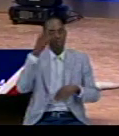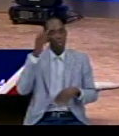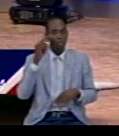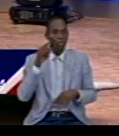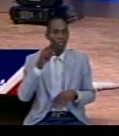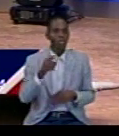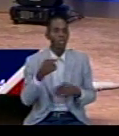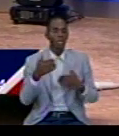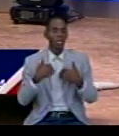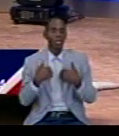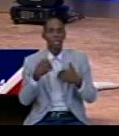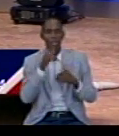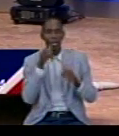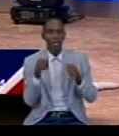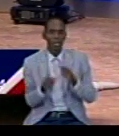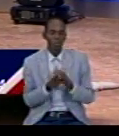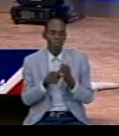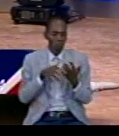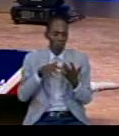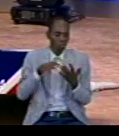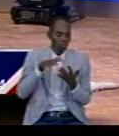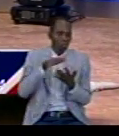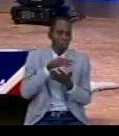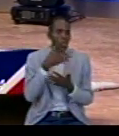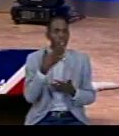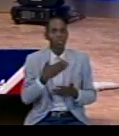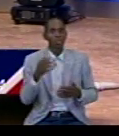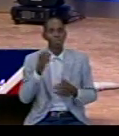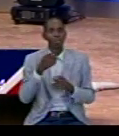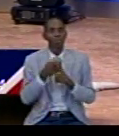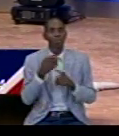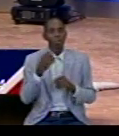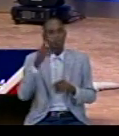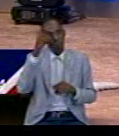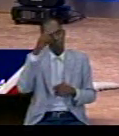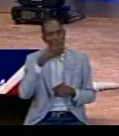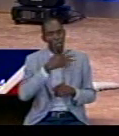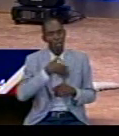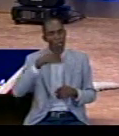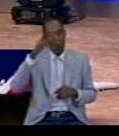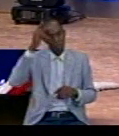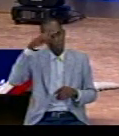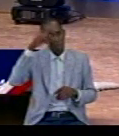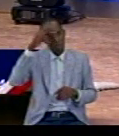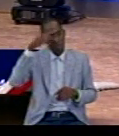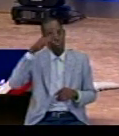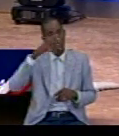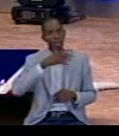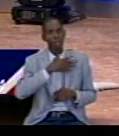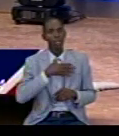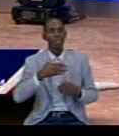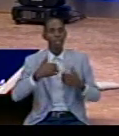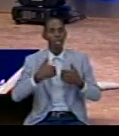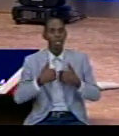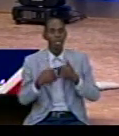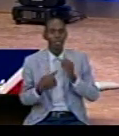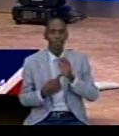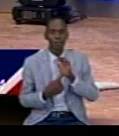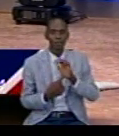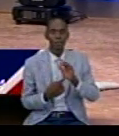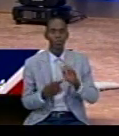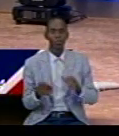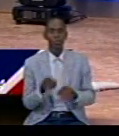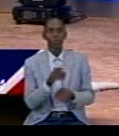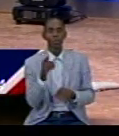thou hast hid these things from the wise and the prudent, and hast revealed